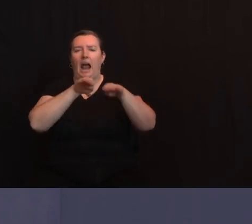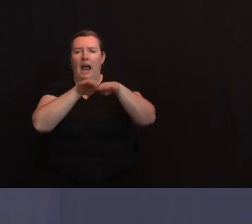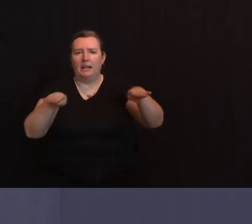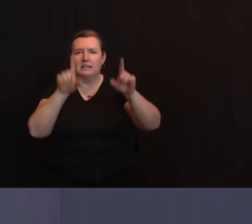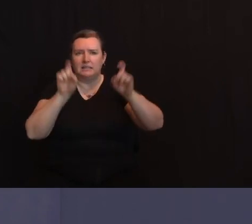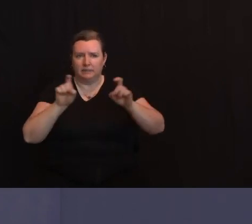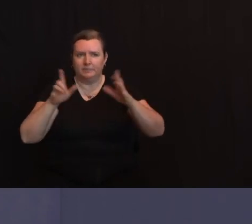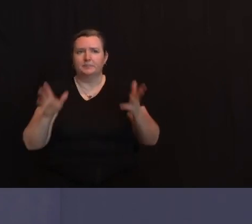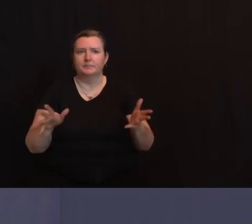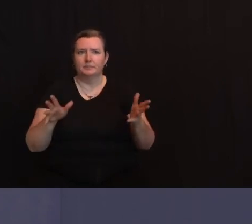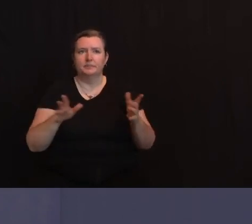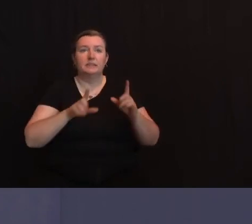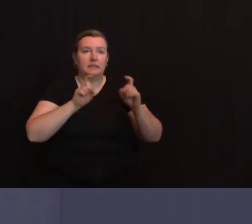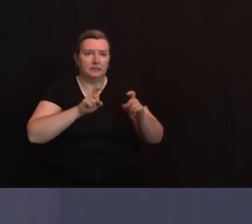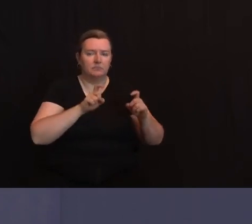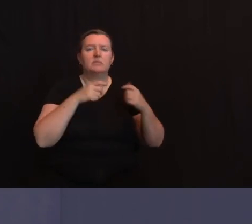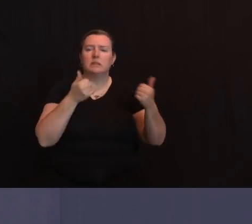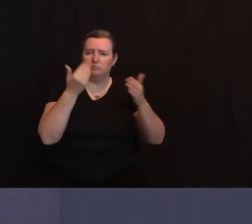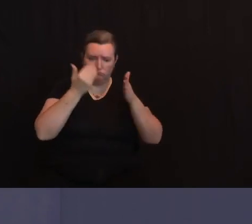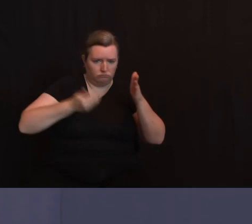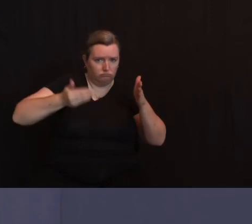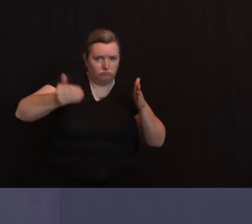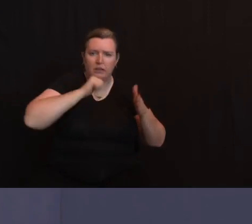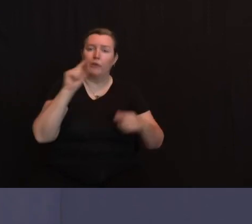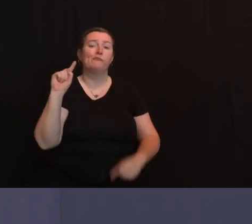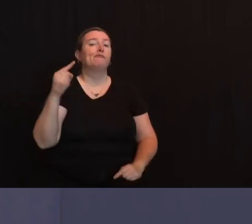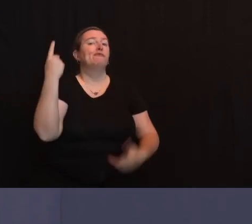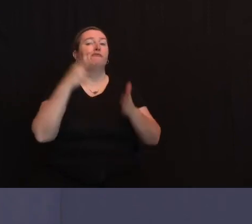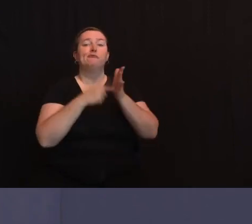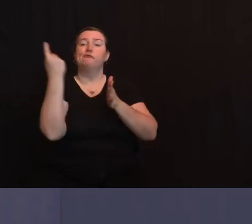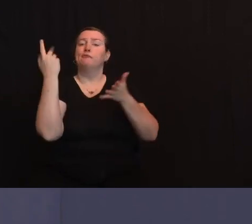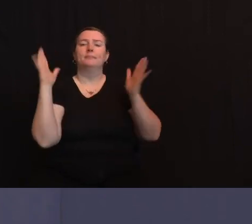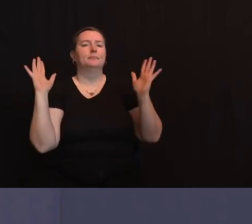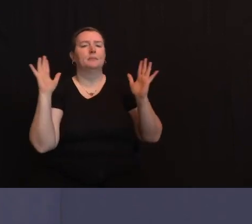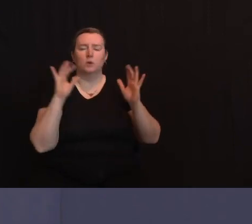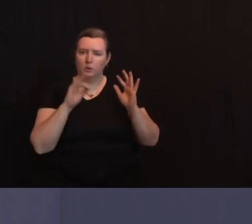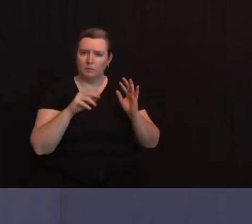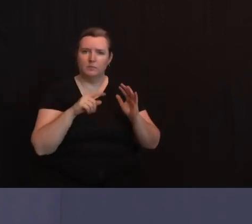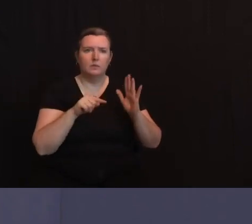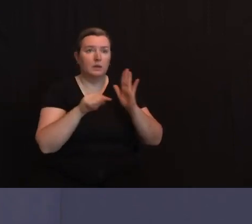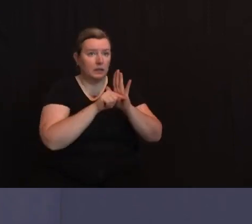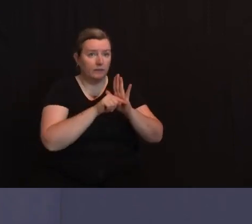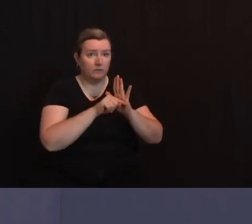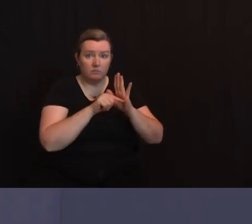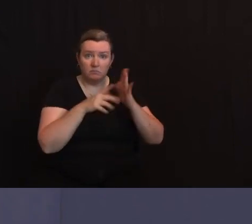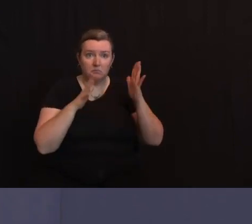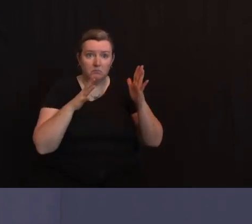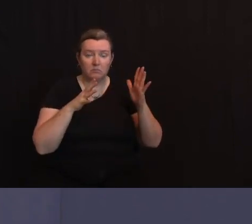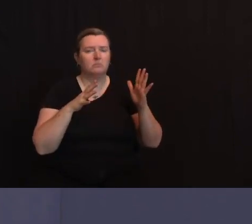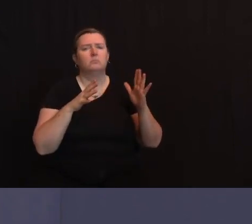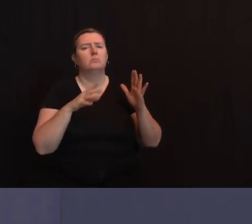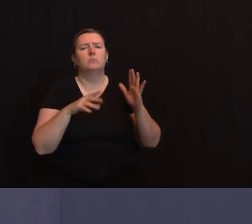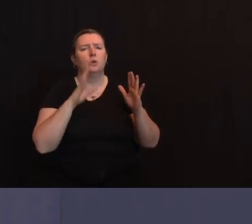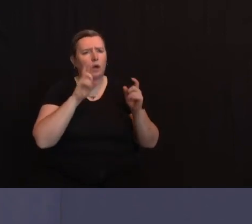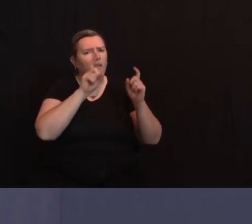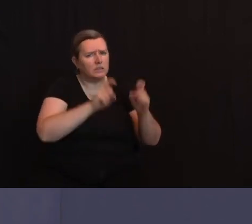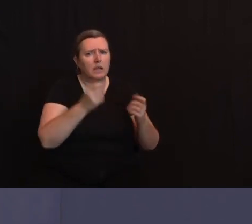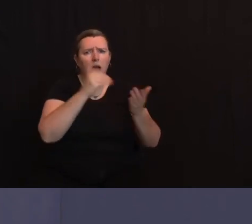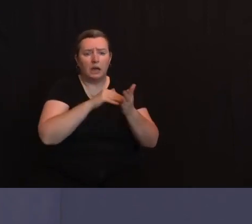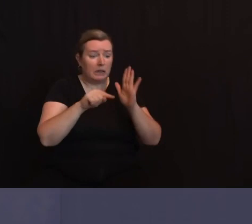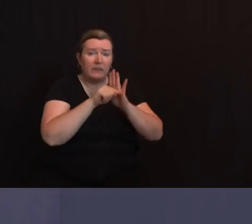retesting continues for residents and staff who have tested negative. That is a recommendation of both the CDC and the